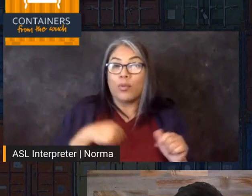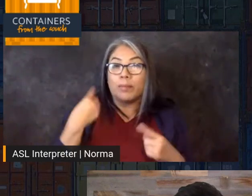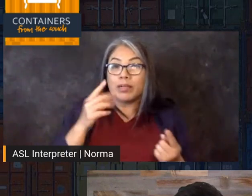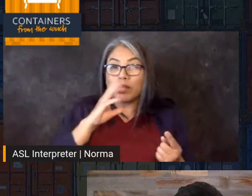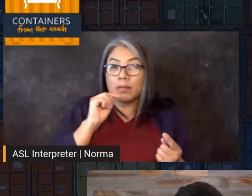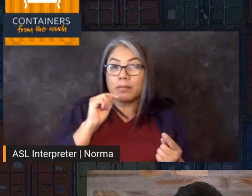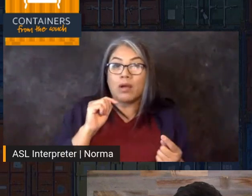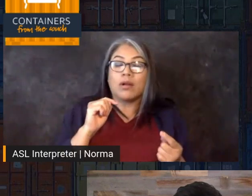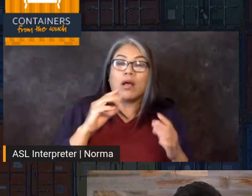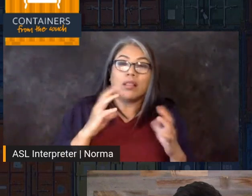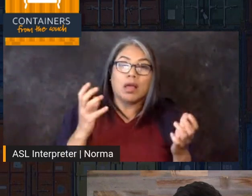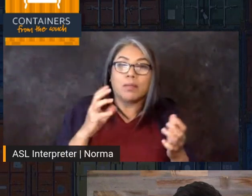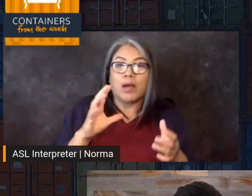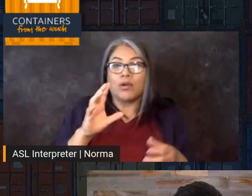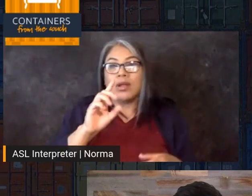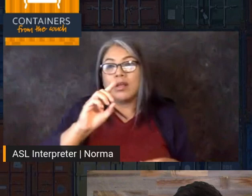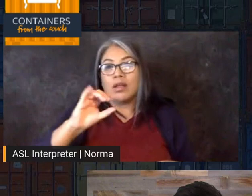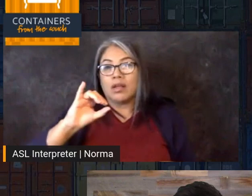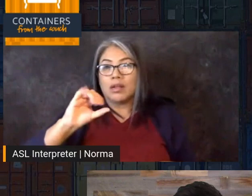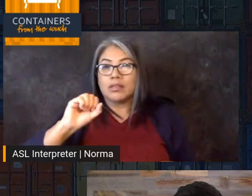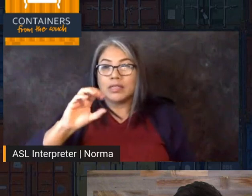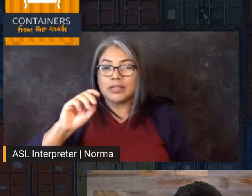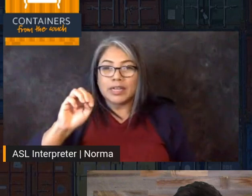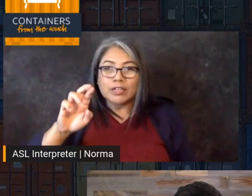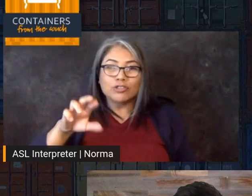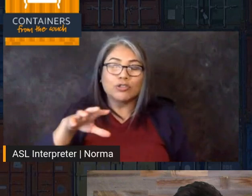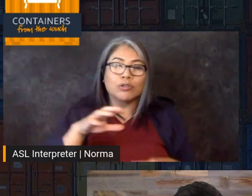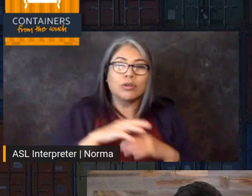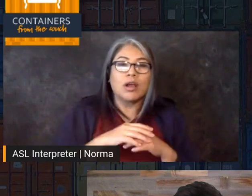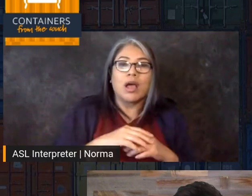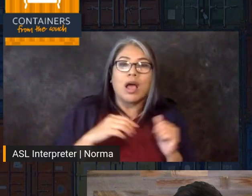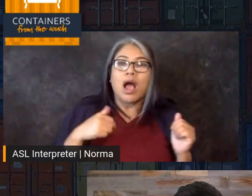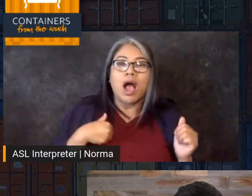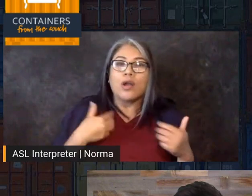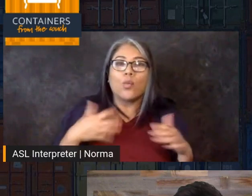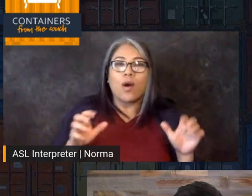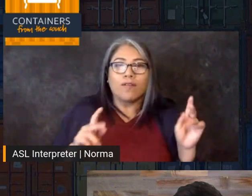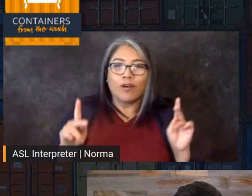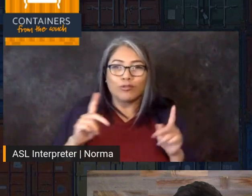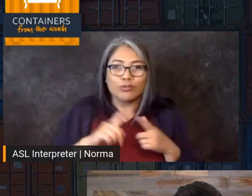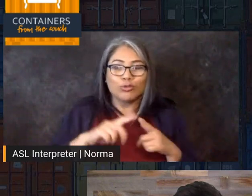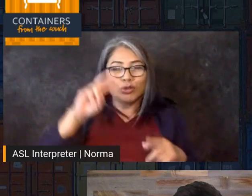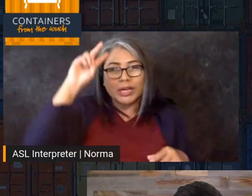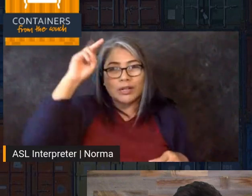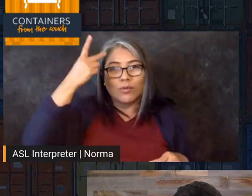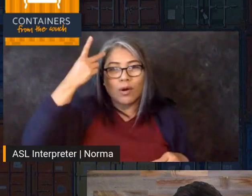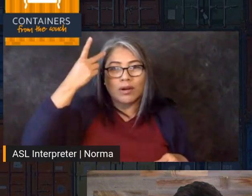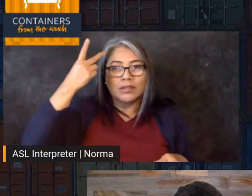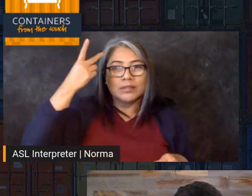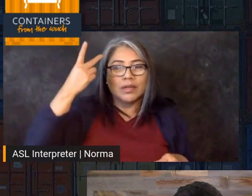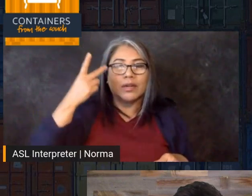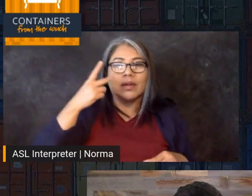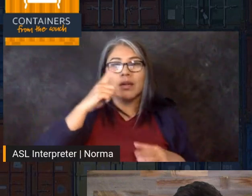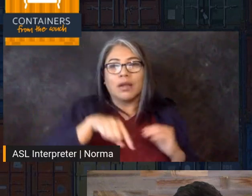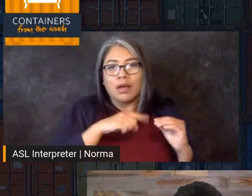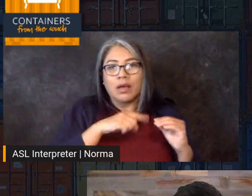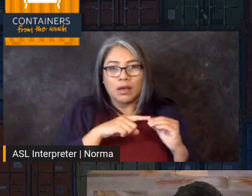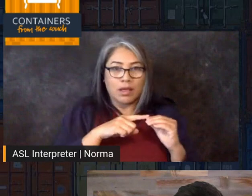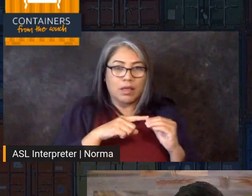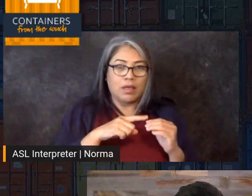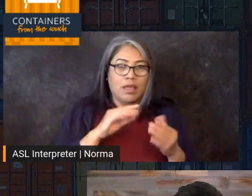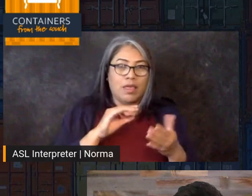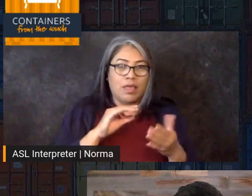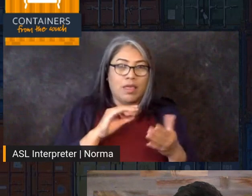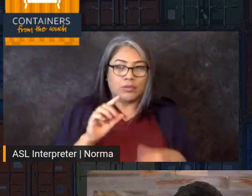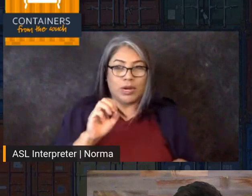air-gapped use cases, but I don't want folks to get the wrong understanding that that's where EKS Anywhere really works, right? EKS Anywhere, the real power of EKS Anywhere is in